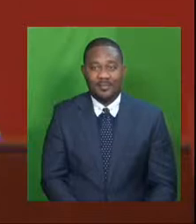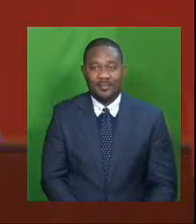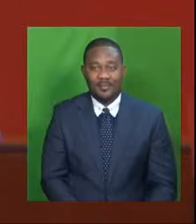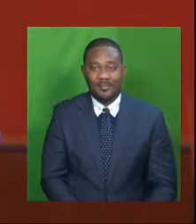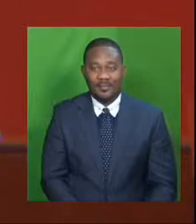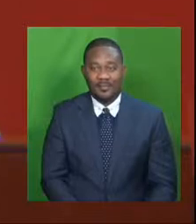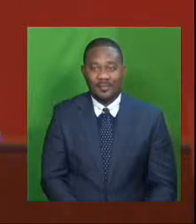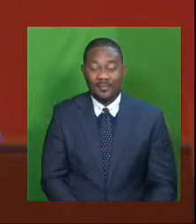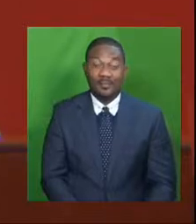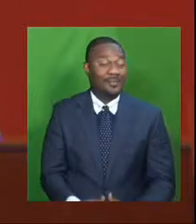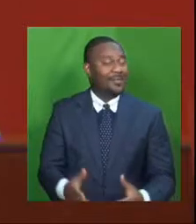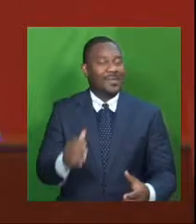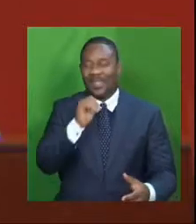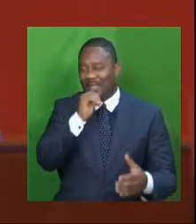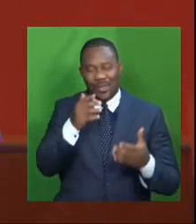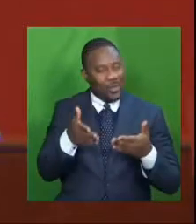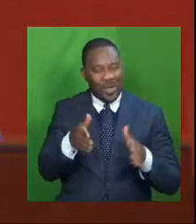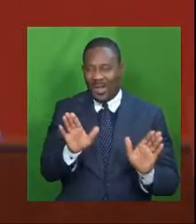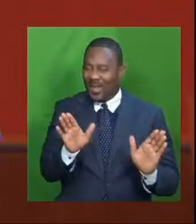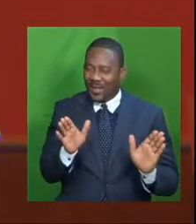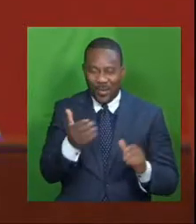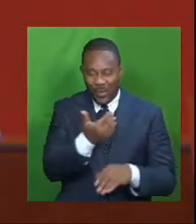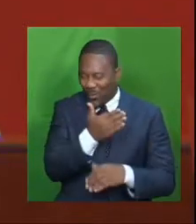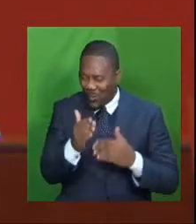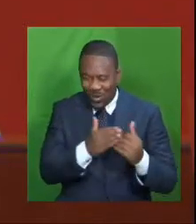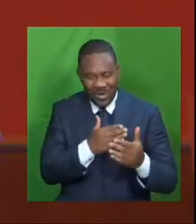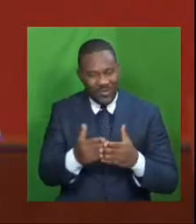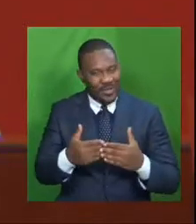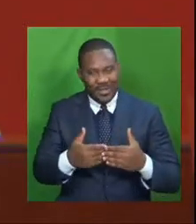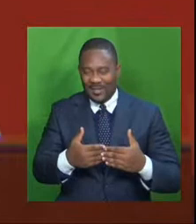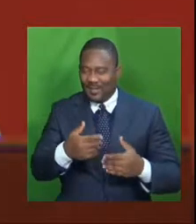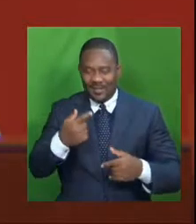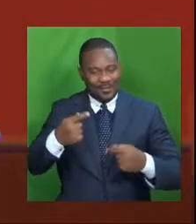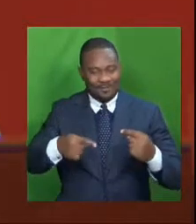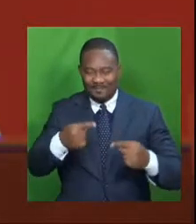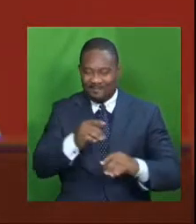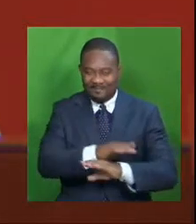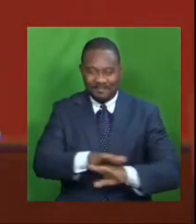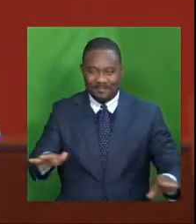I am not going to allow any intervention, please.